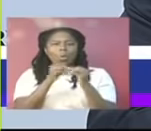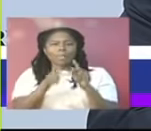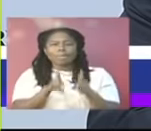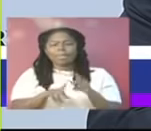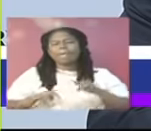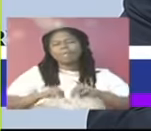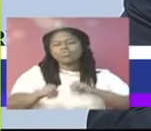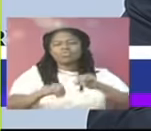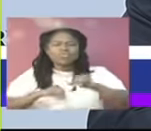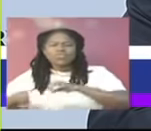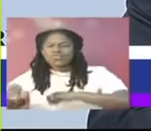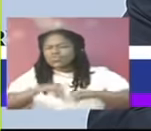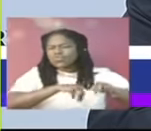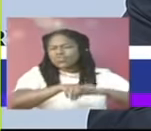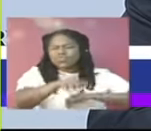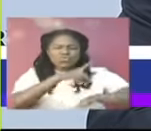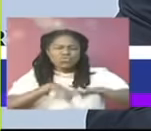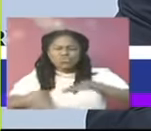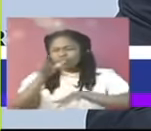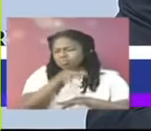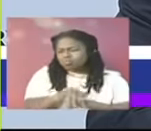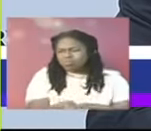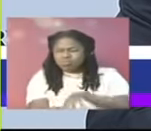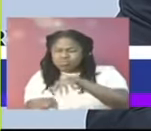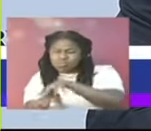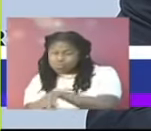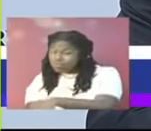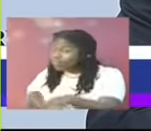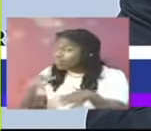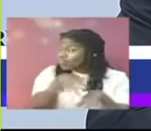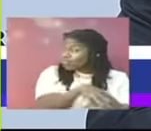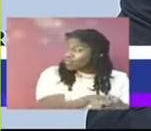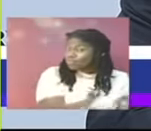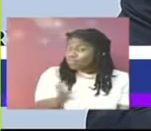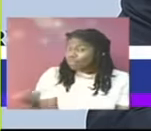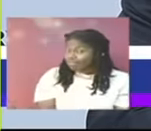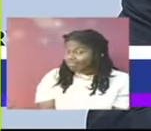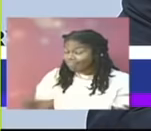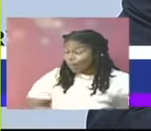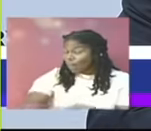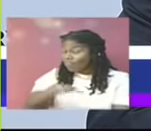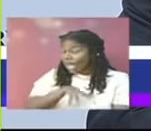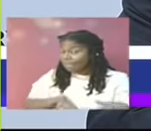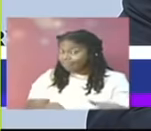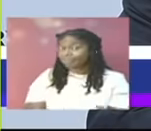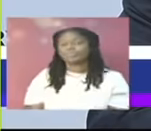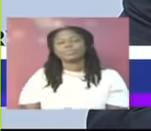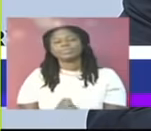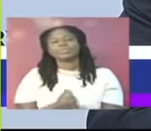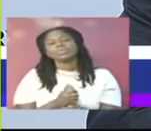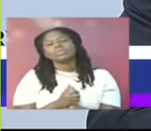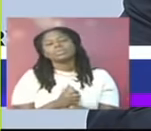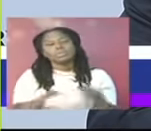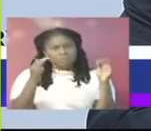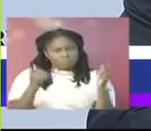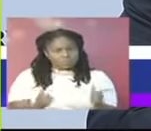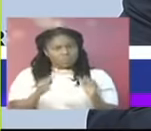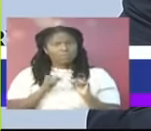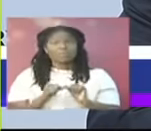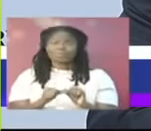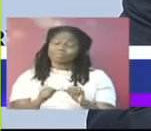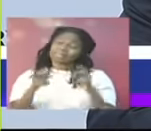of movement, interaction between members of the population. As we still have the virus in